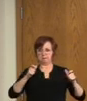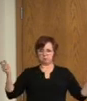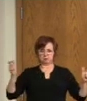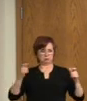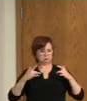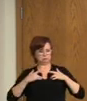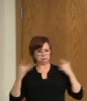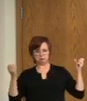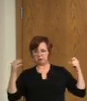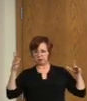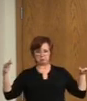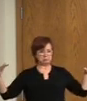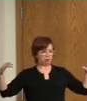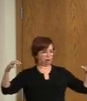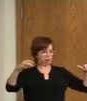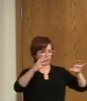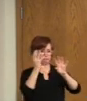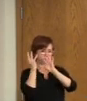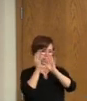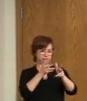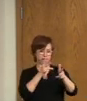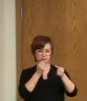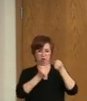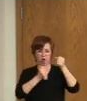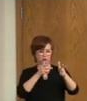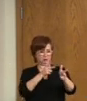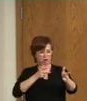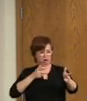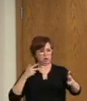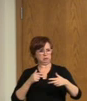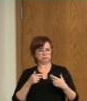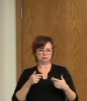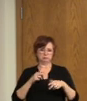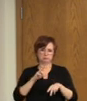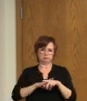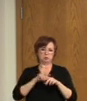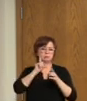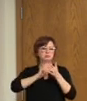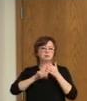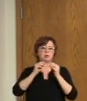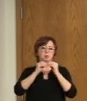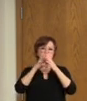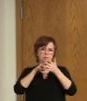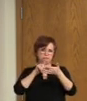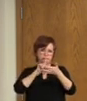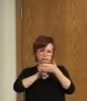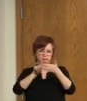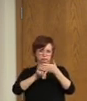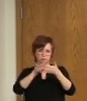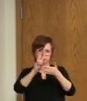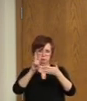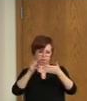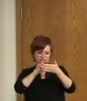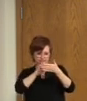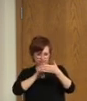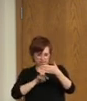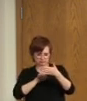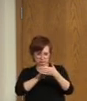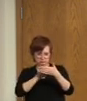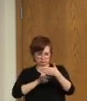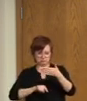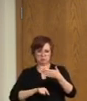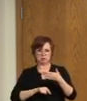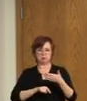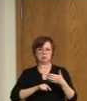very unusual, obviously there are numbers on the COVID-19 website to call and express your concerns. But again, this